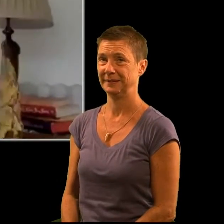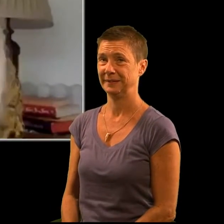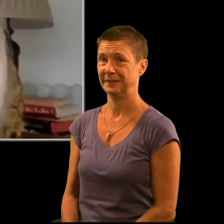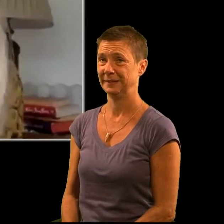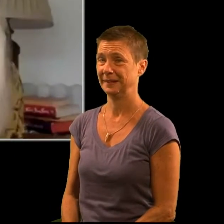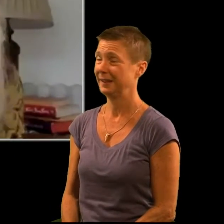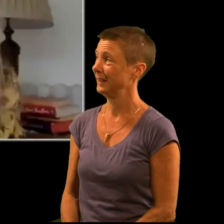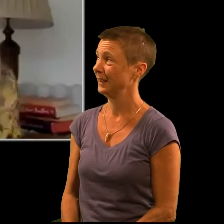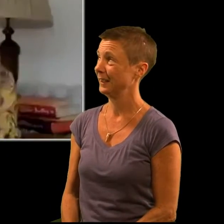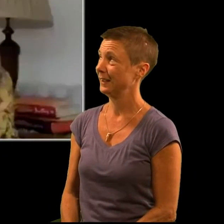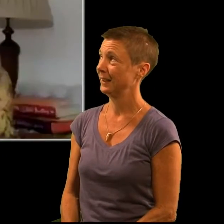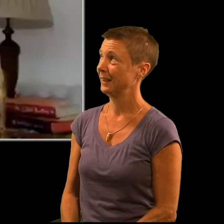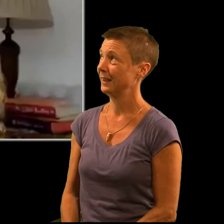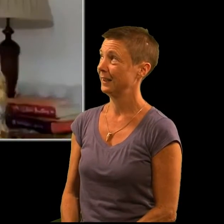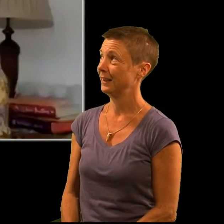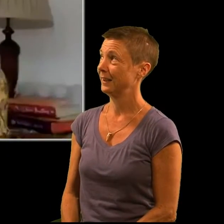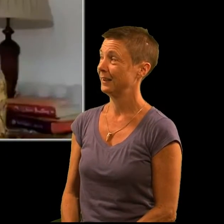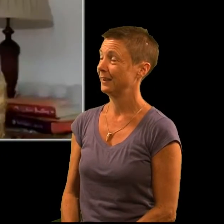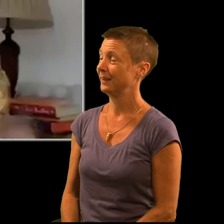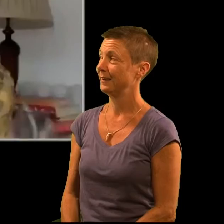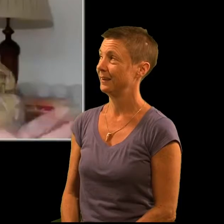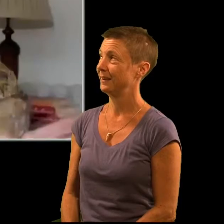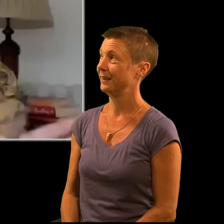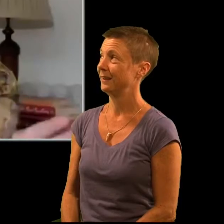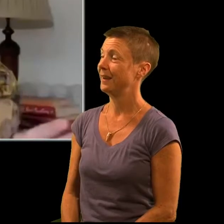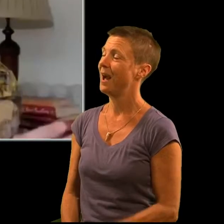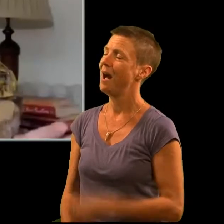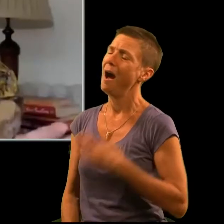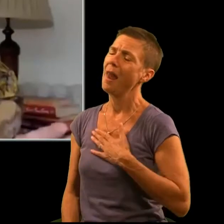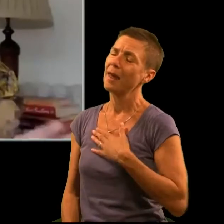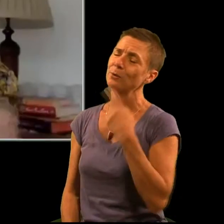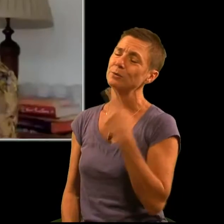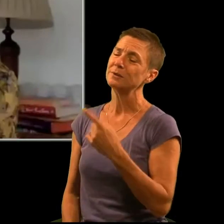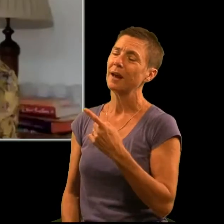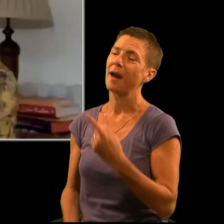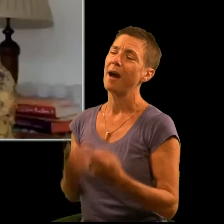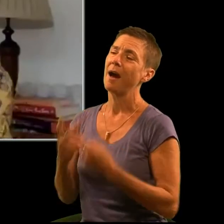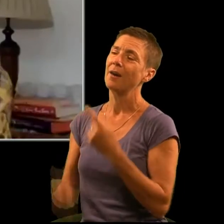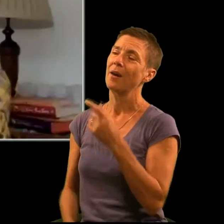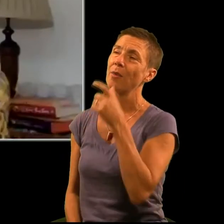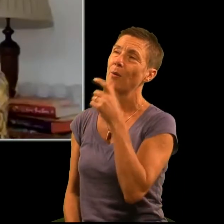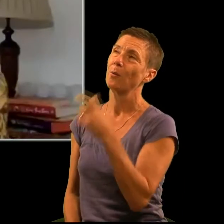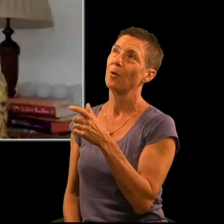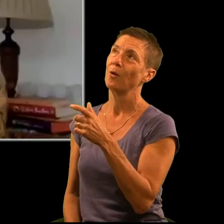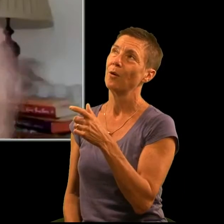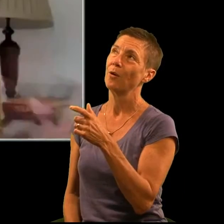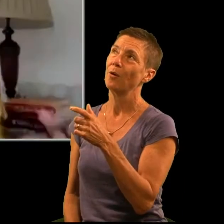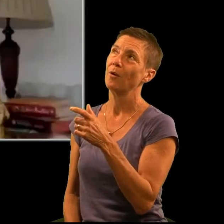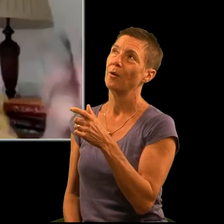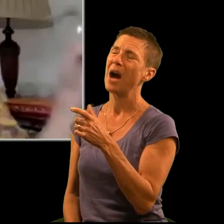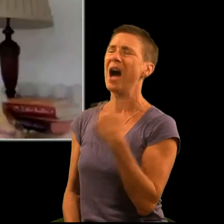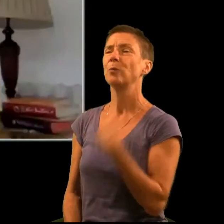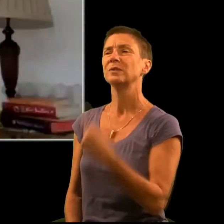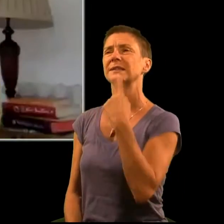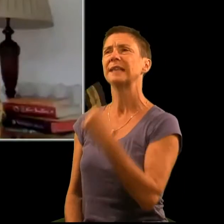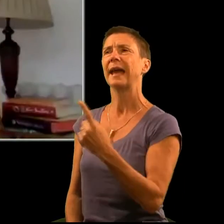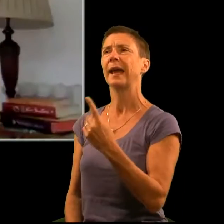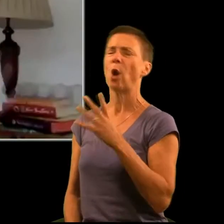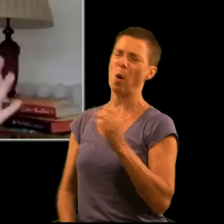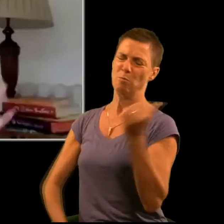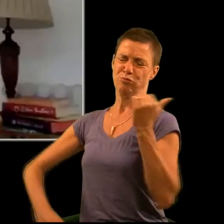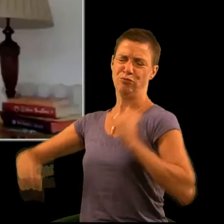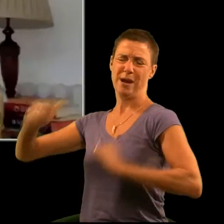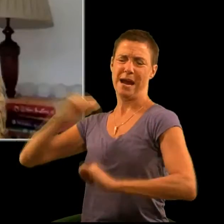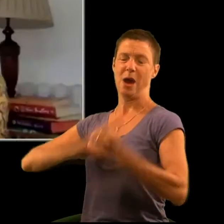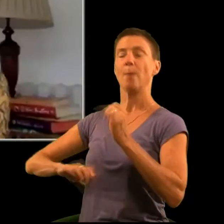proud. Yeah, I like to say, there's another word. I like to be confident.